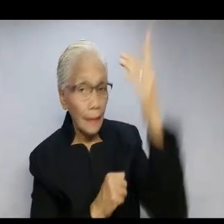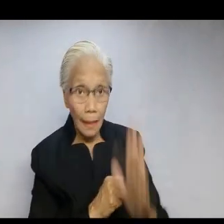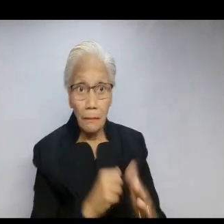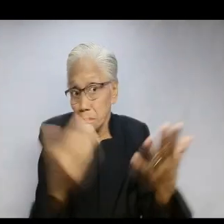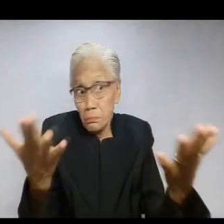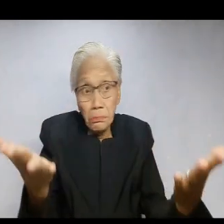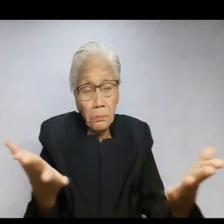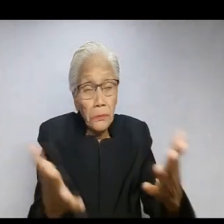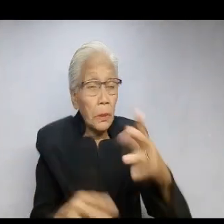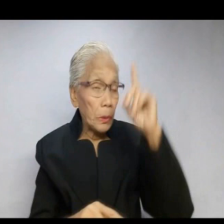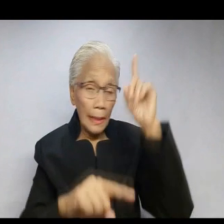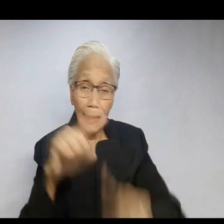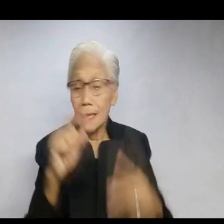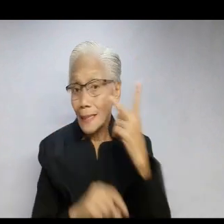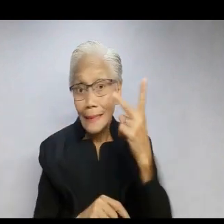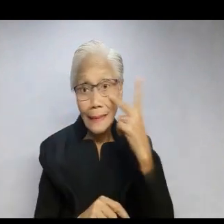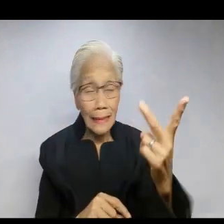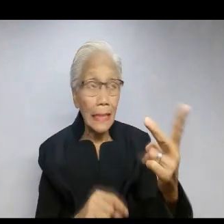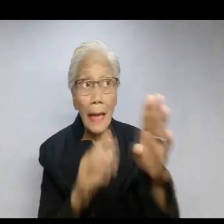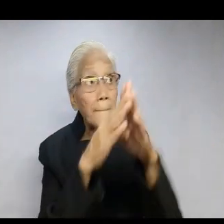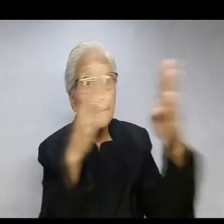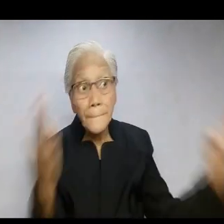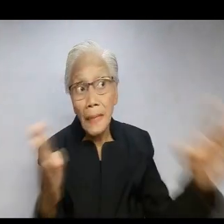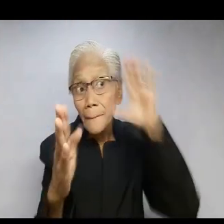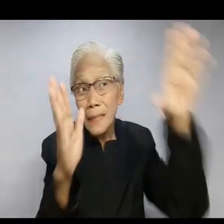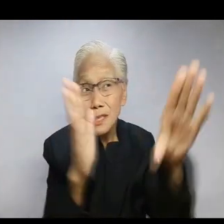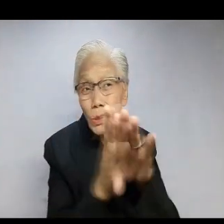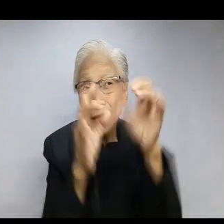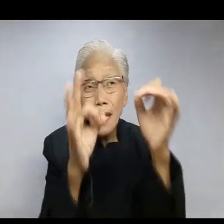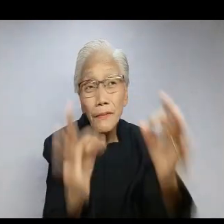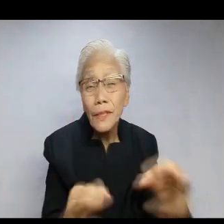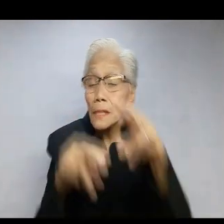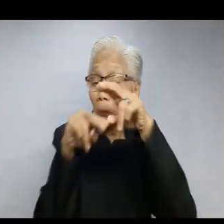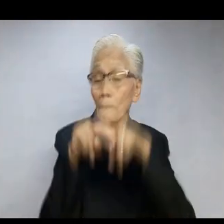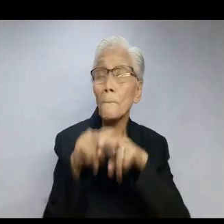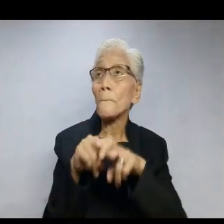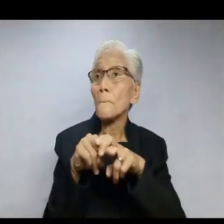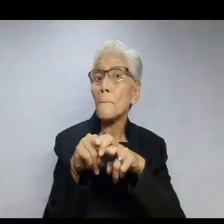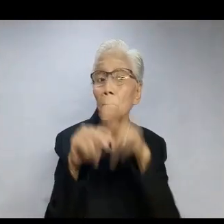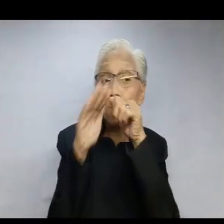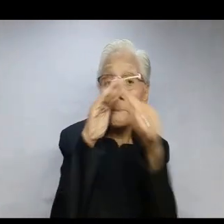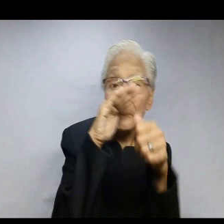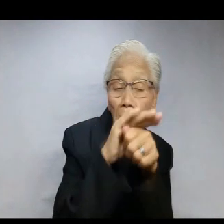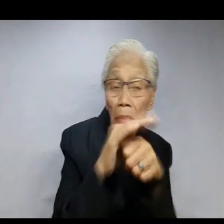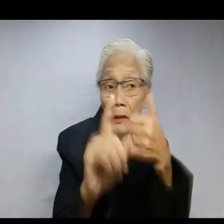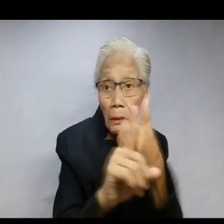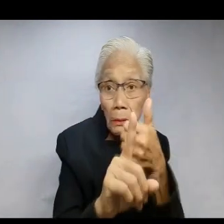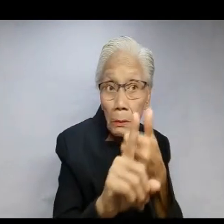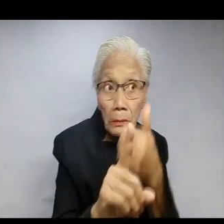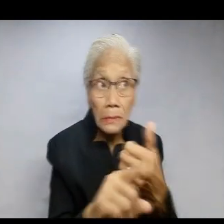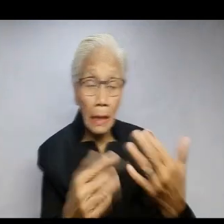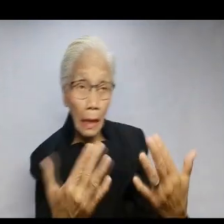with God. Of course, you'd never see the big pics if you just sit inside a corner of your